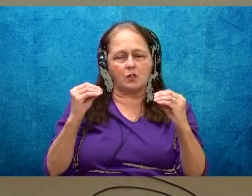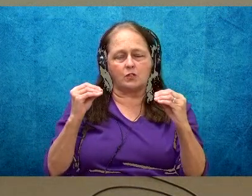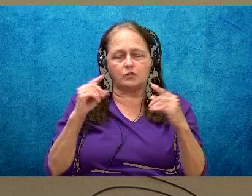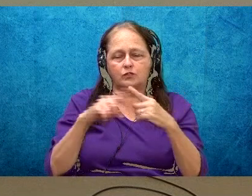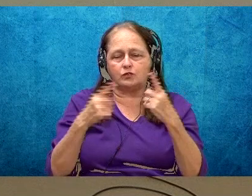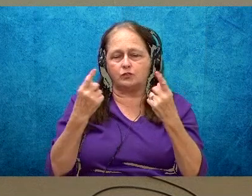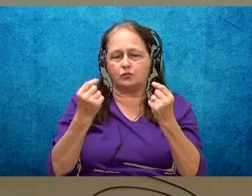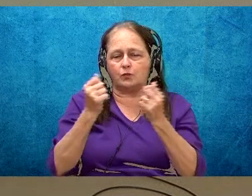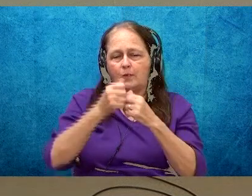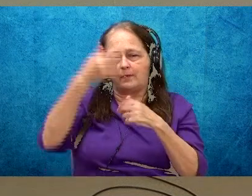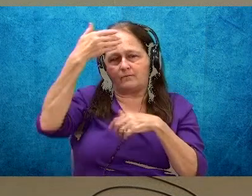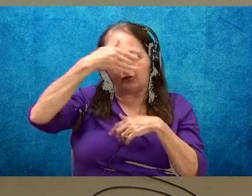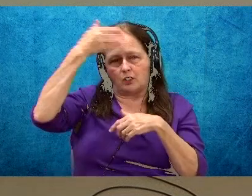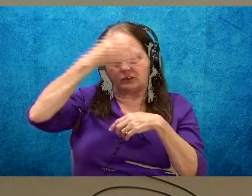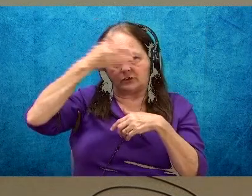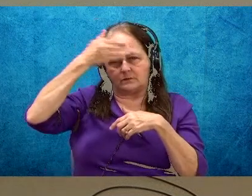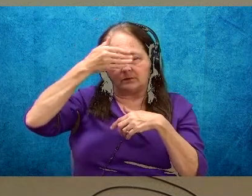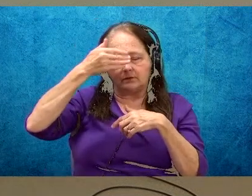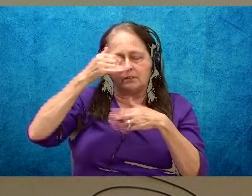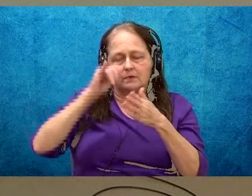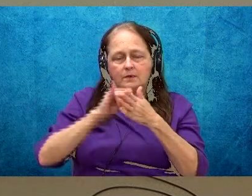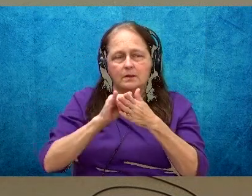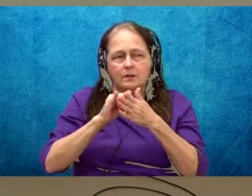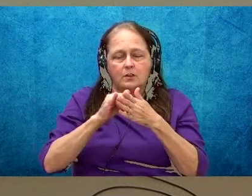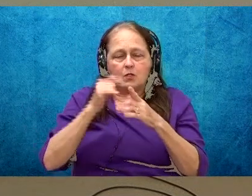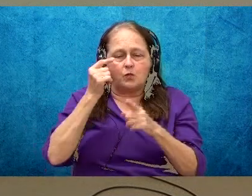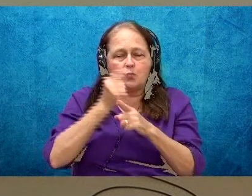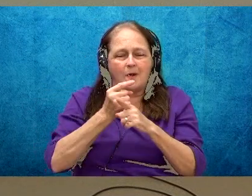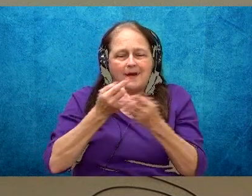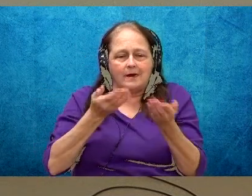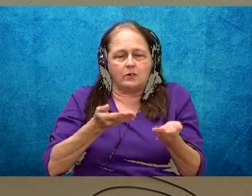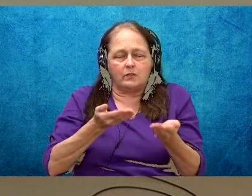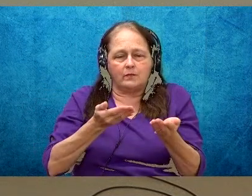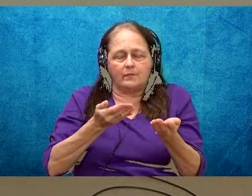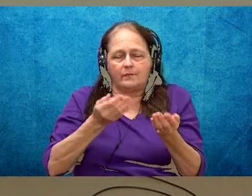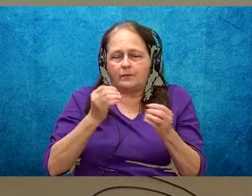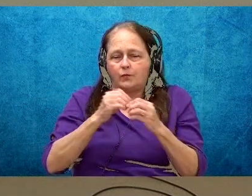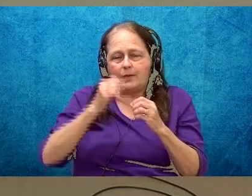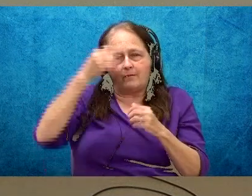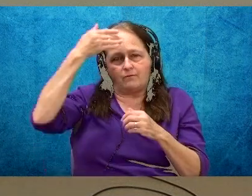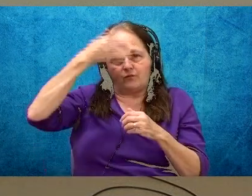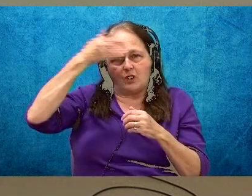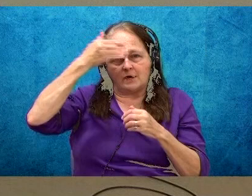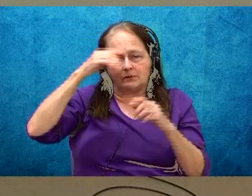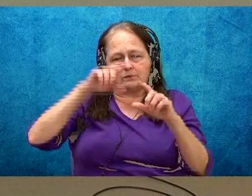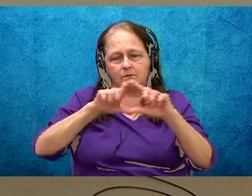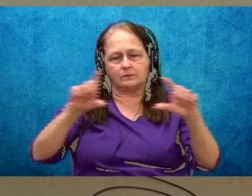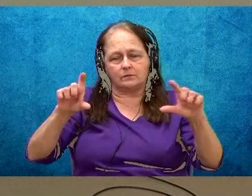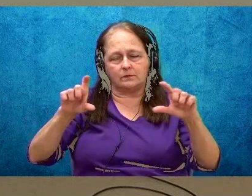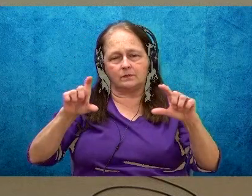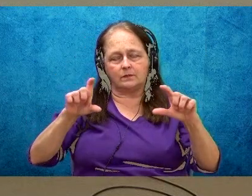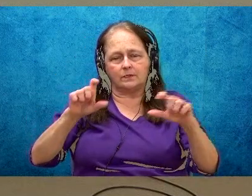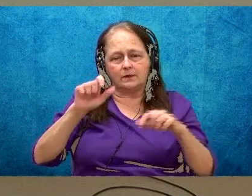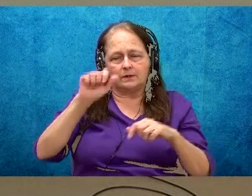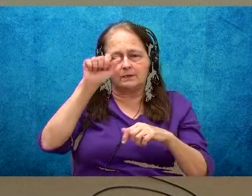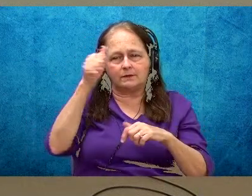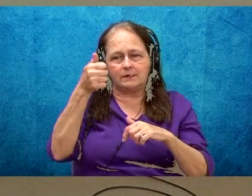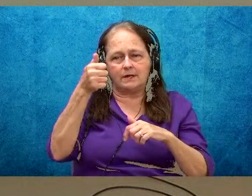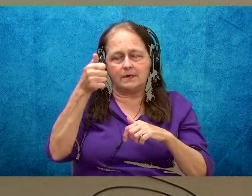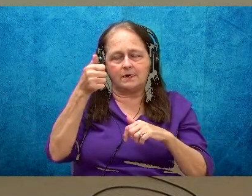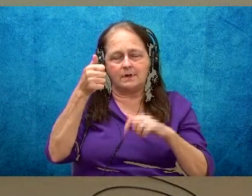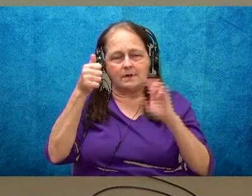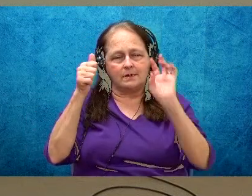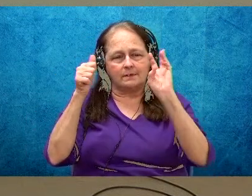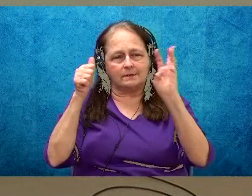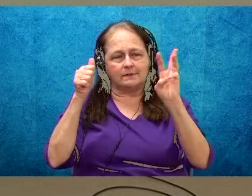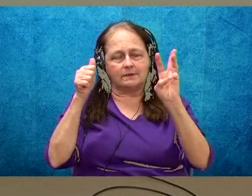with the front piece. Look, it's right here. That has nothing to do with the front piece. So it's the 10 and the 6 that